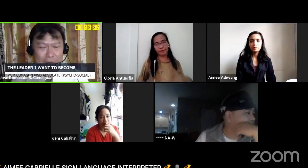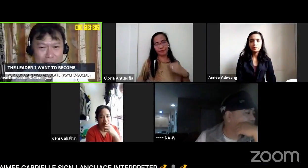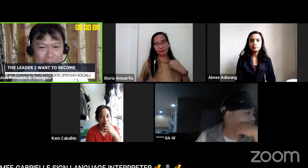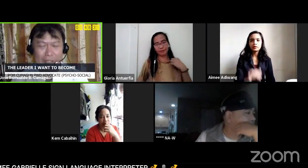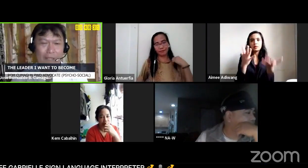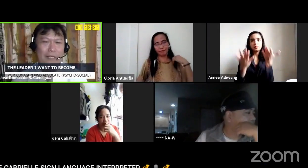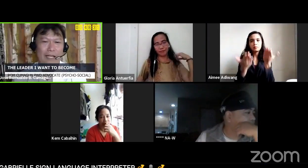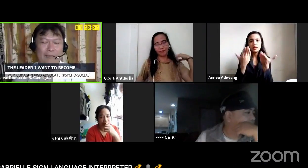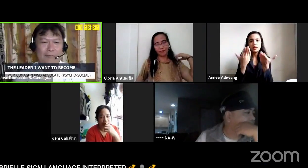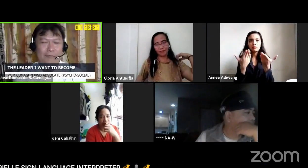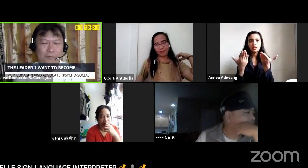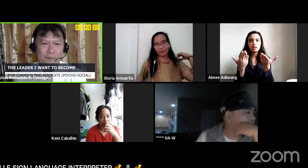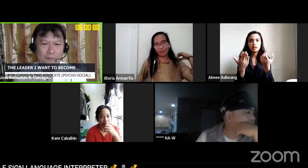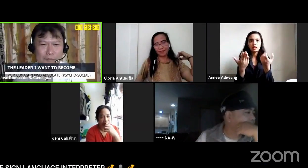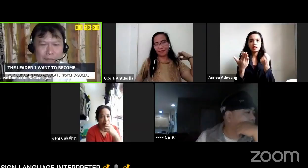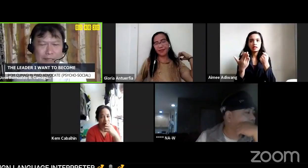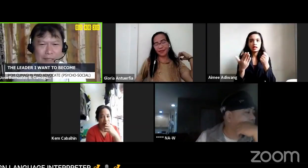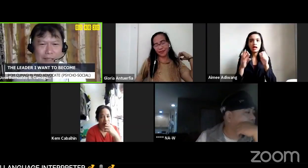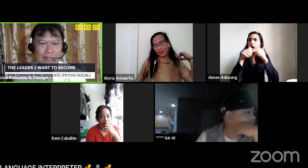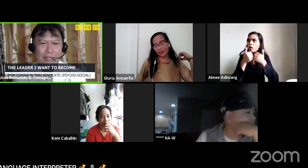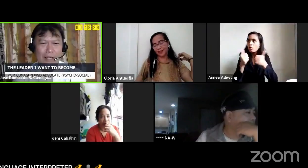made the country come alive.